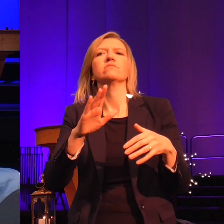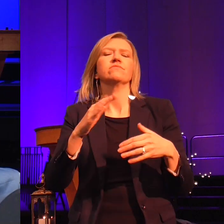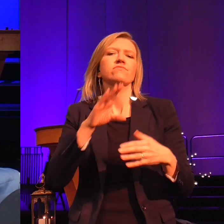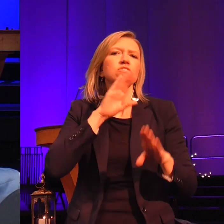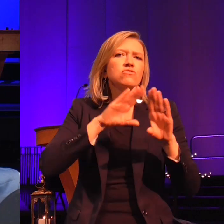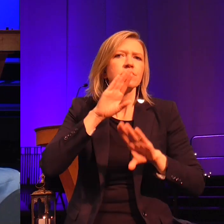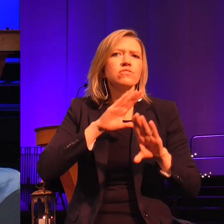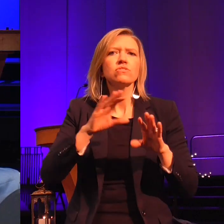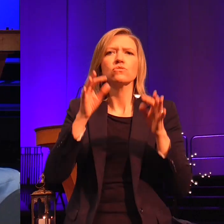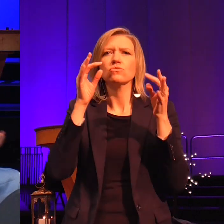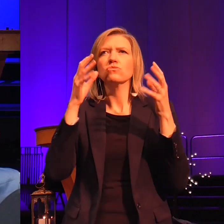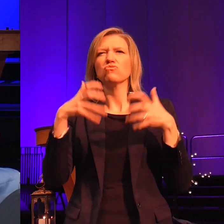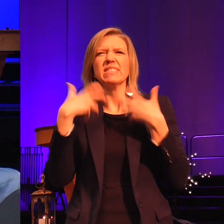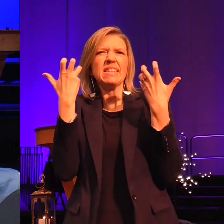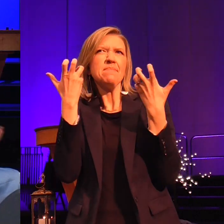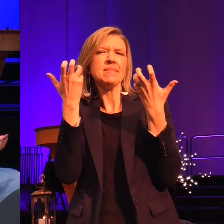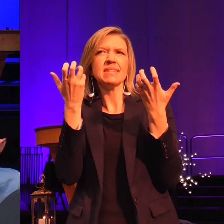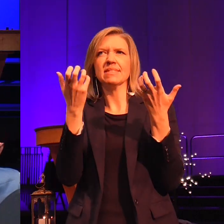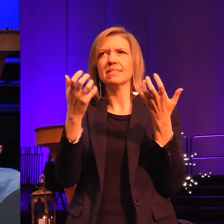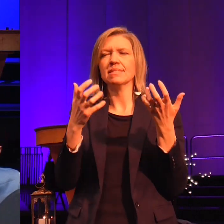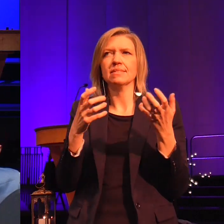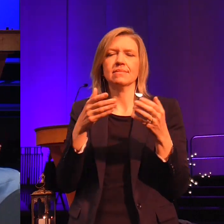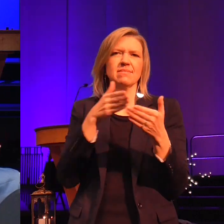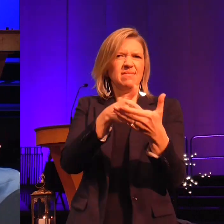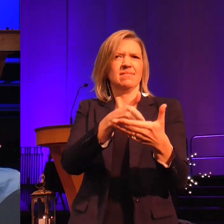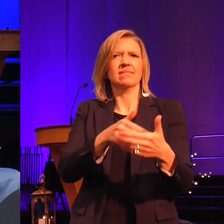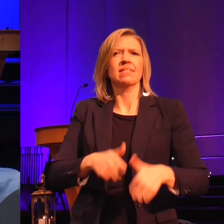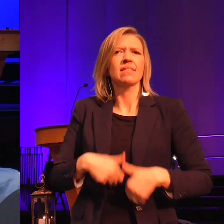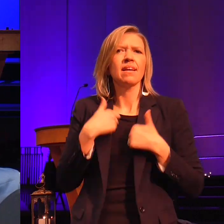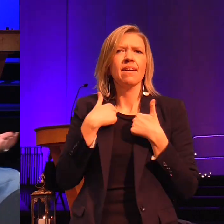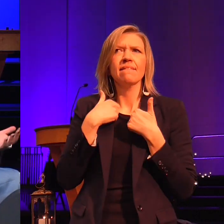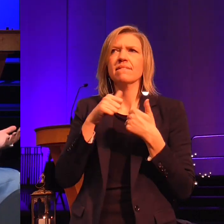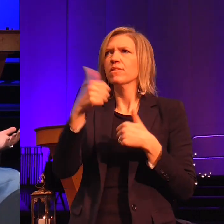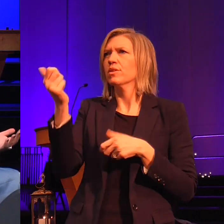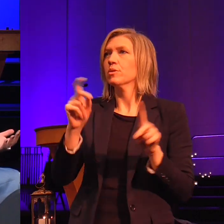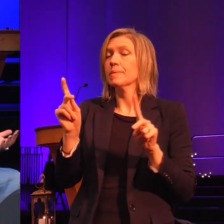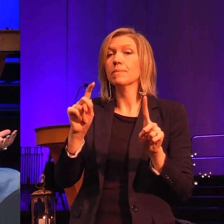and resentments at life and other people, we are